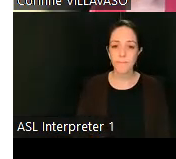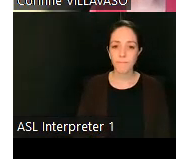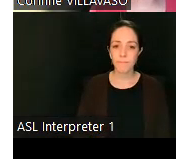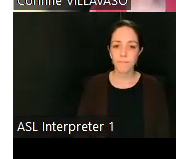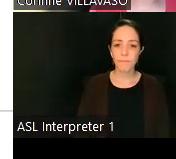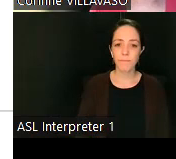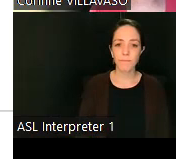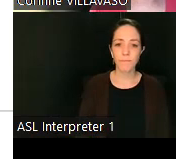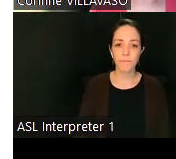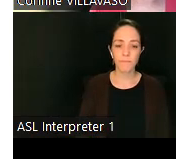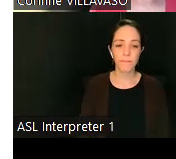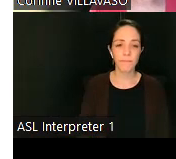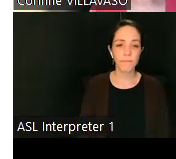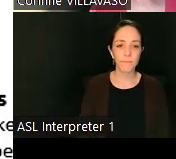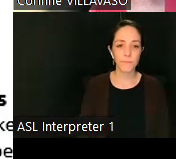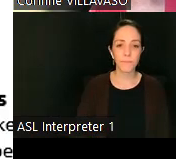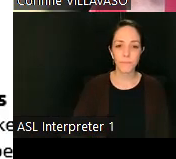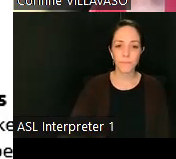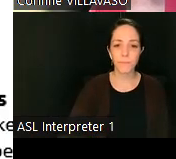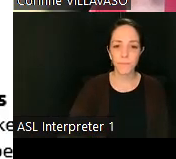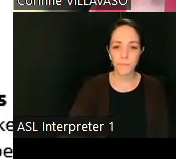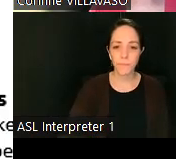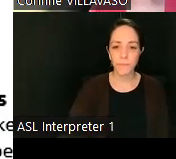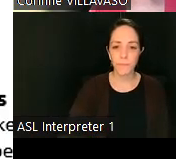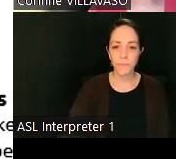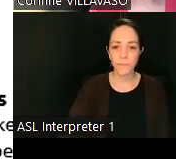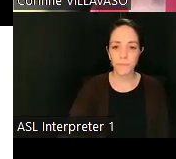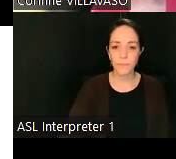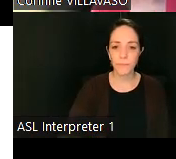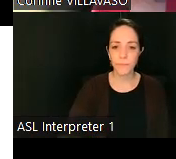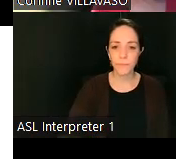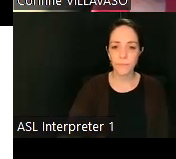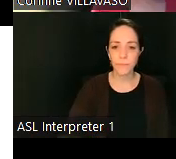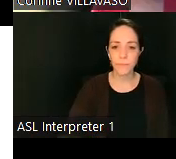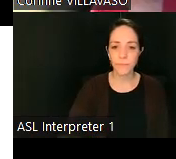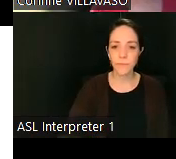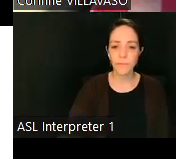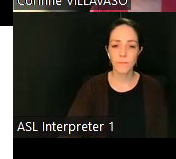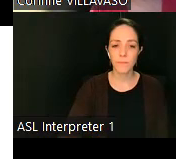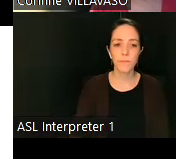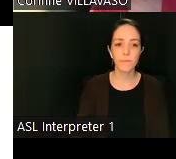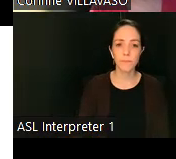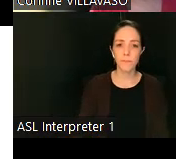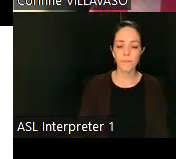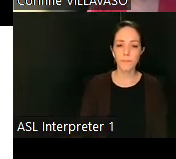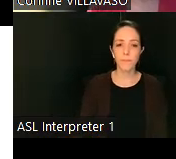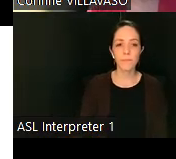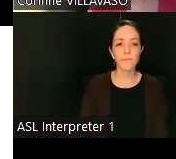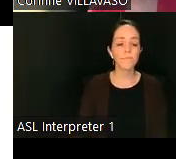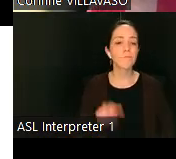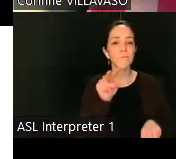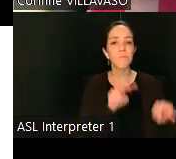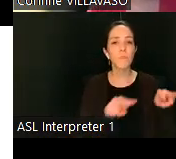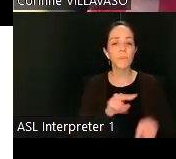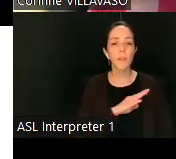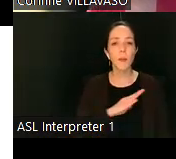Thank you. Moving to section four, subcommittees. Four subcommittees, thank you. The Oversight Board shall be